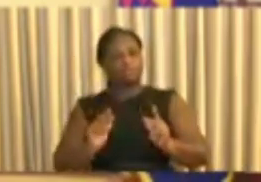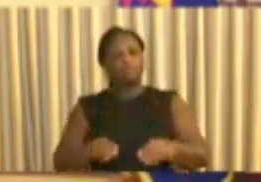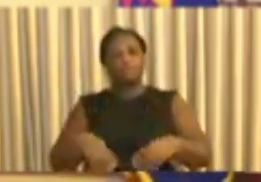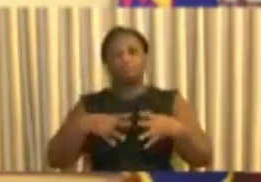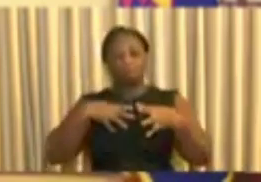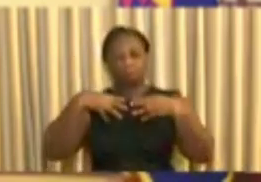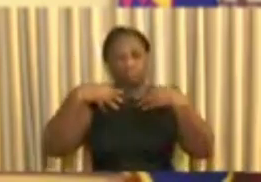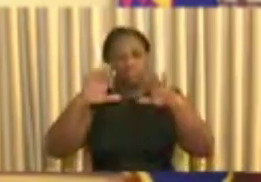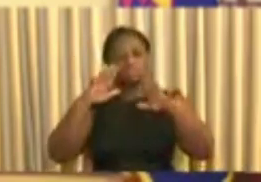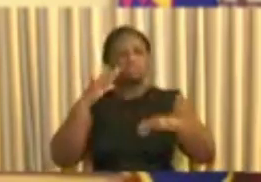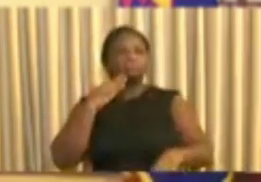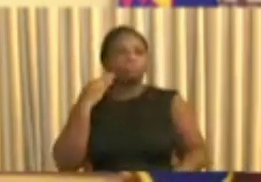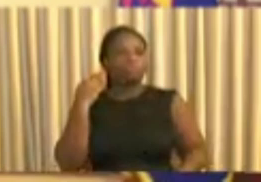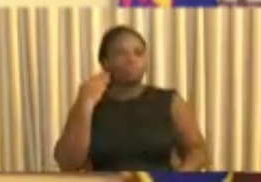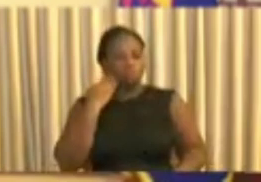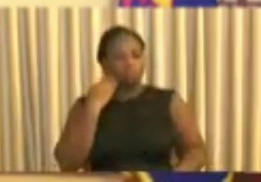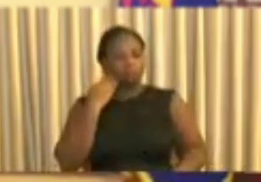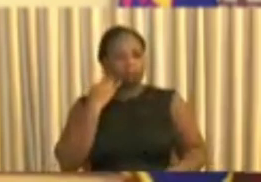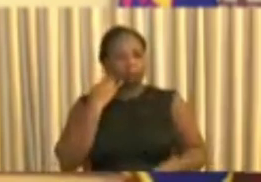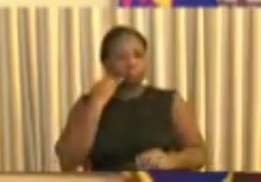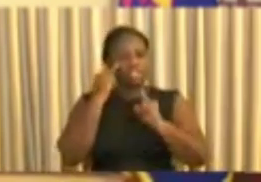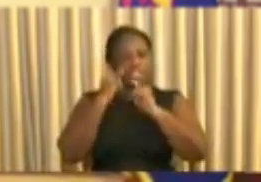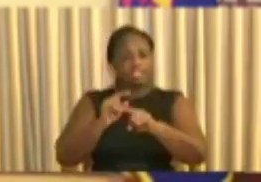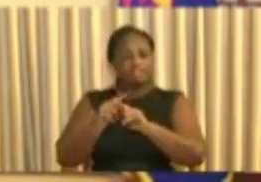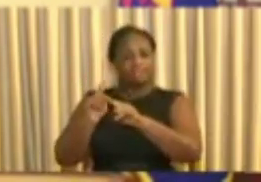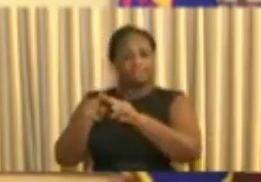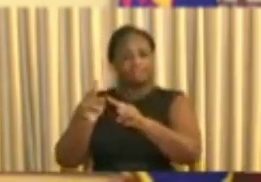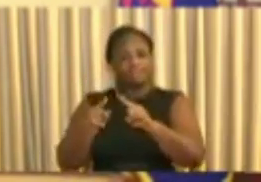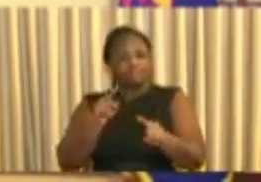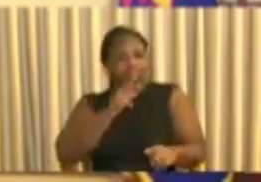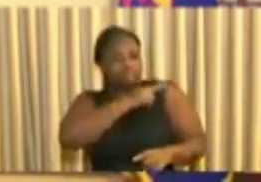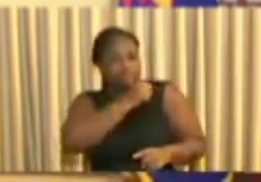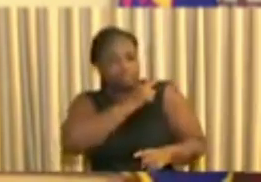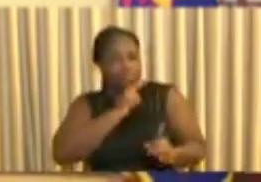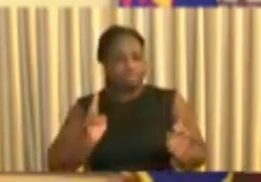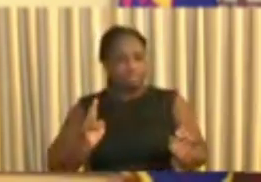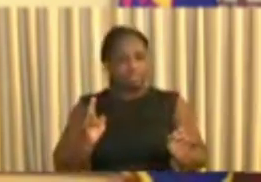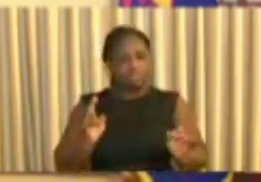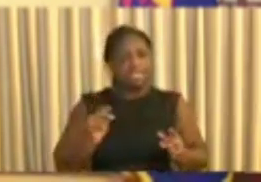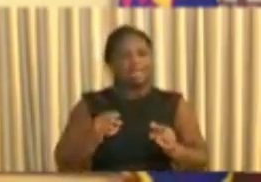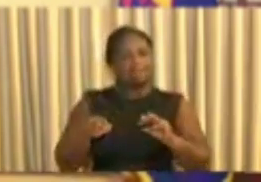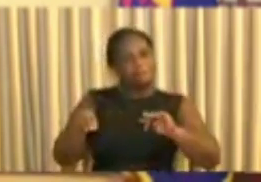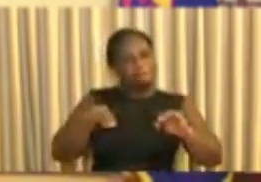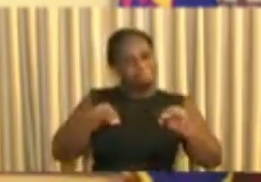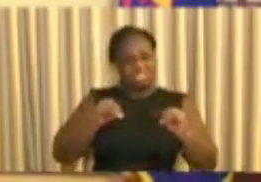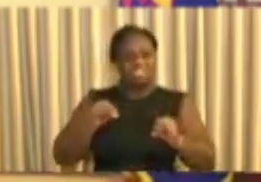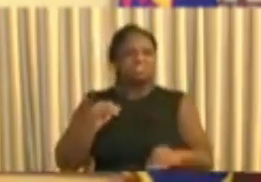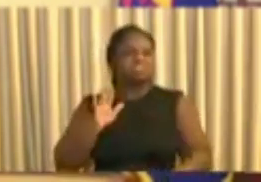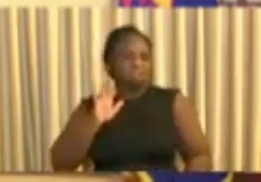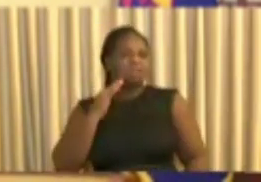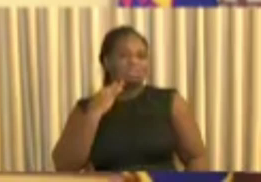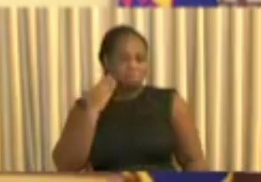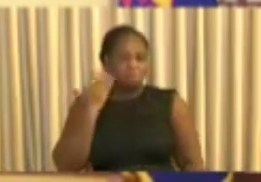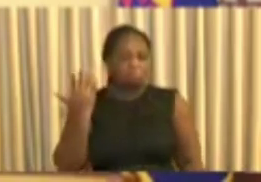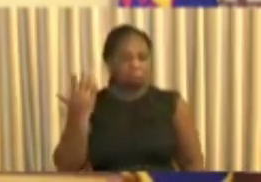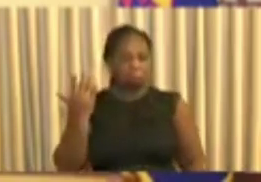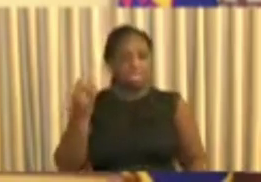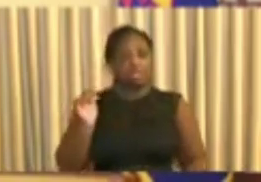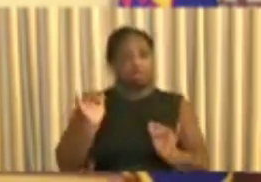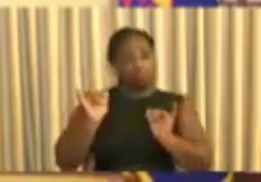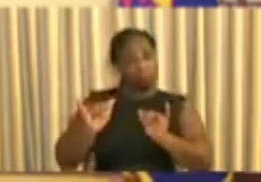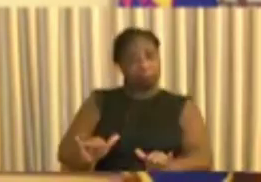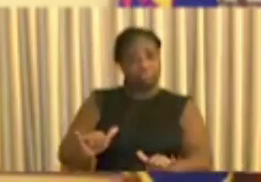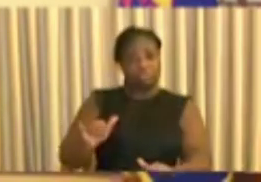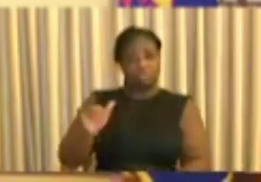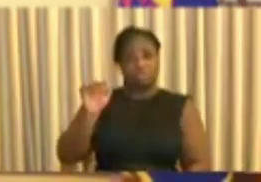discharged from treatment facilities, and are being managed from home. And the